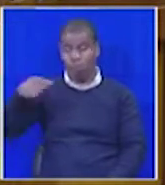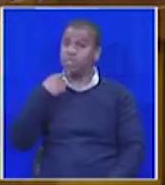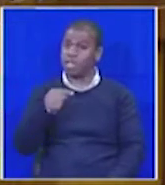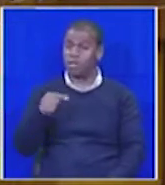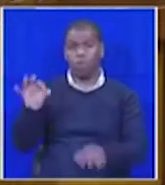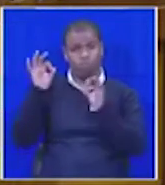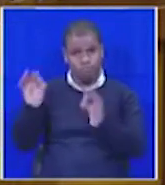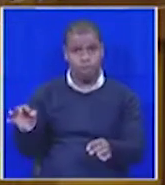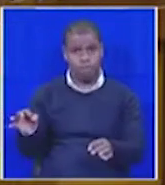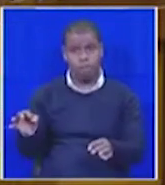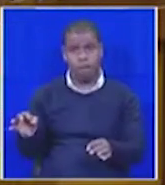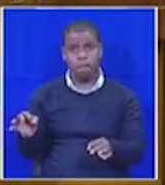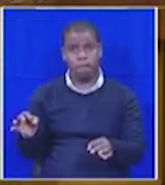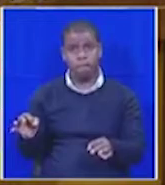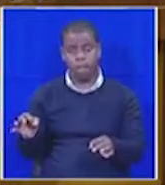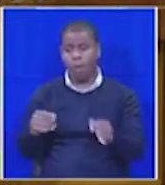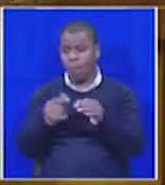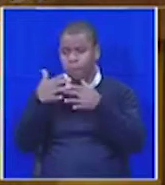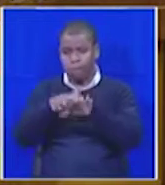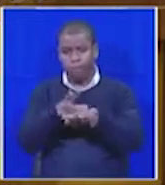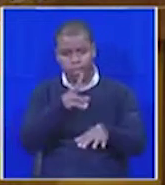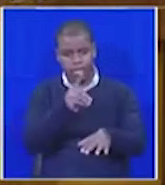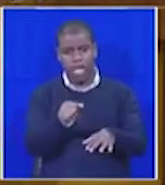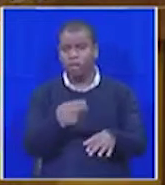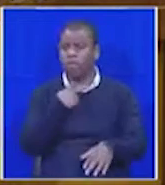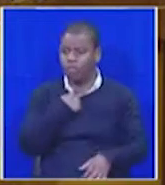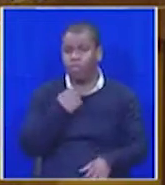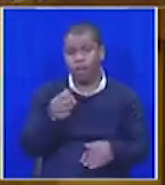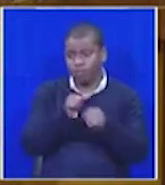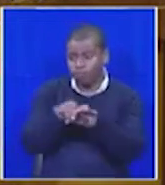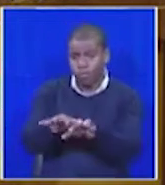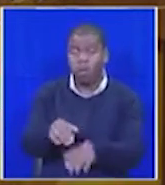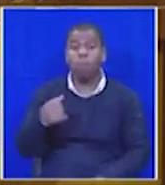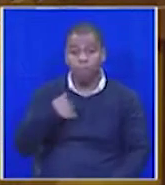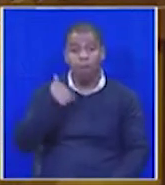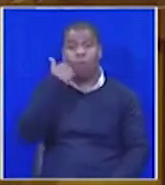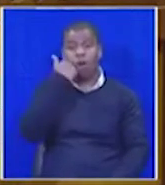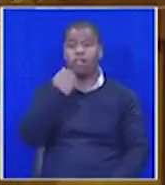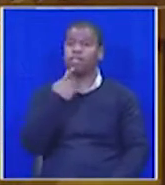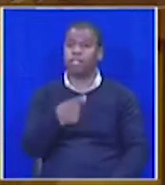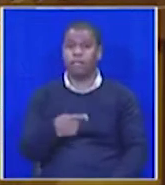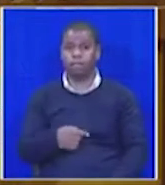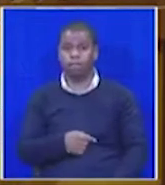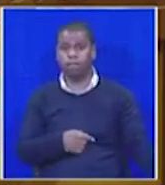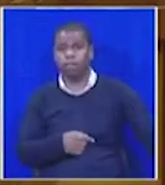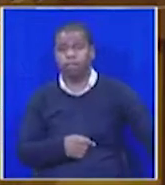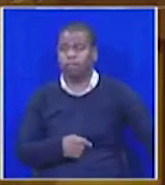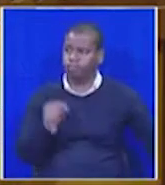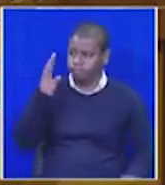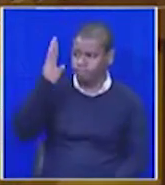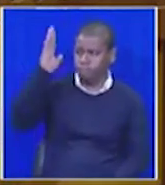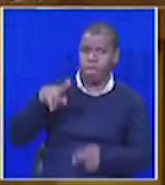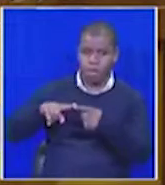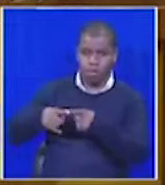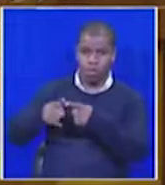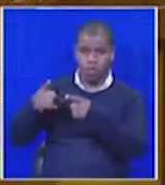they're providing for all these people, and the Democratic Alliance doesn't do it. Let me quote to you from the city press. Point of order,